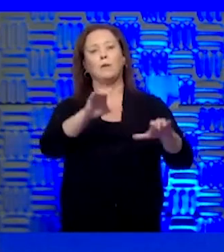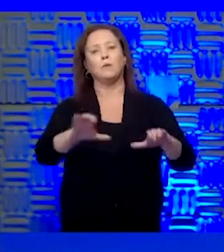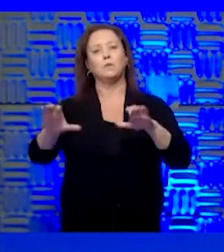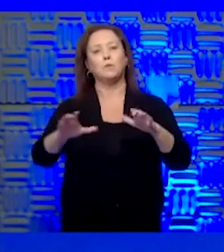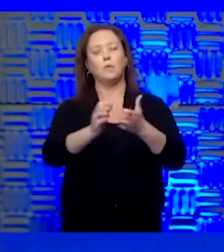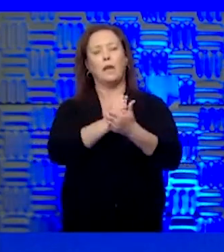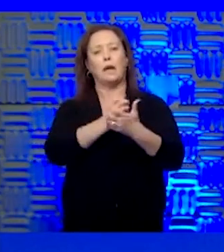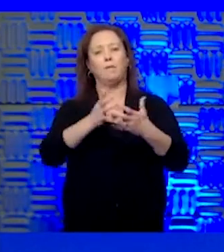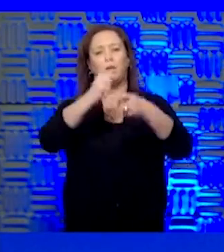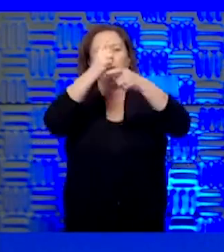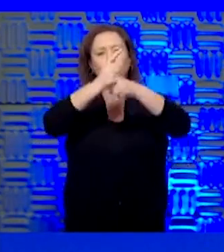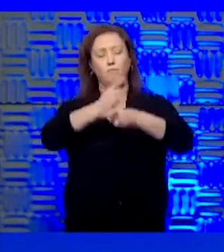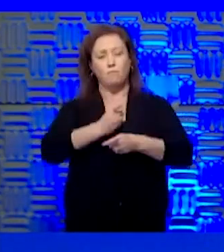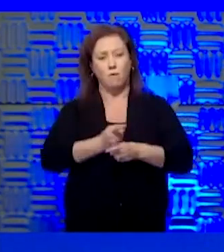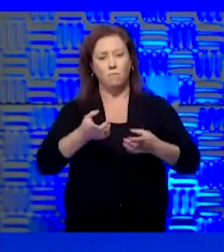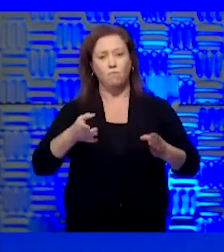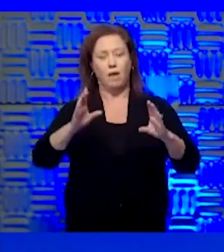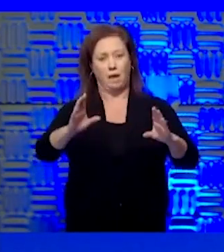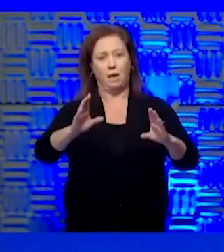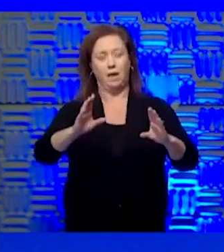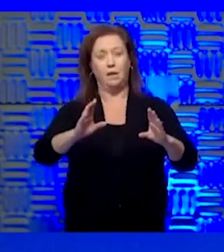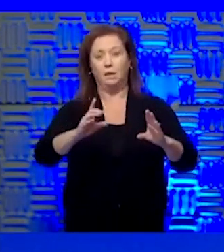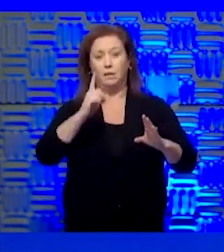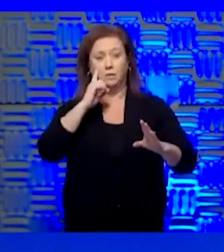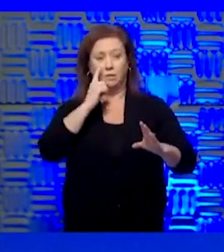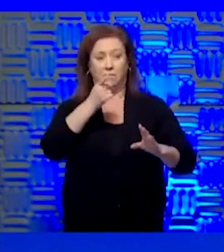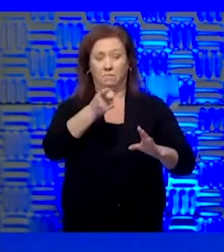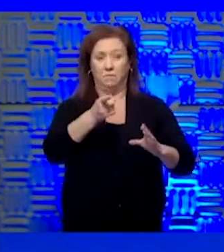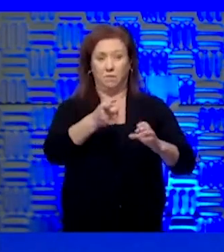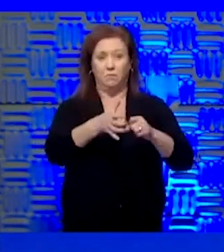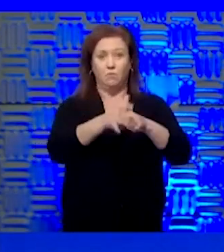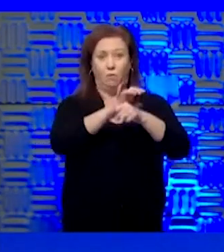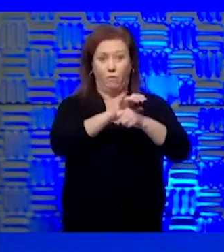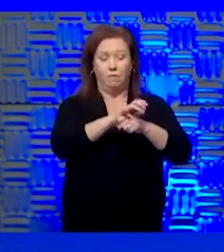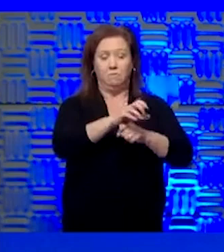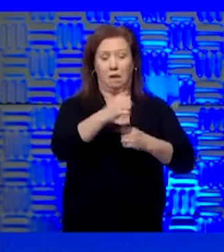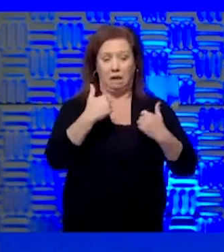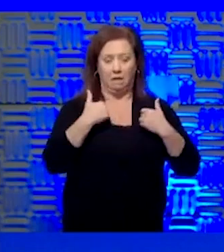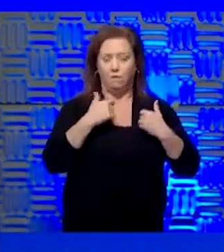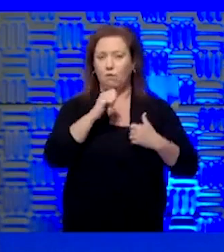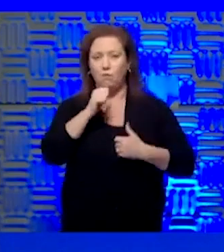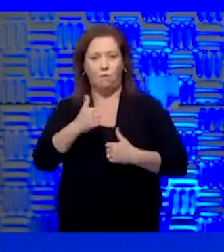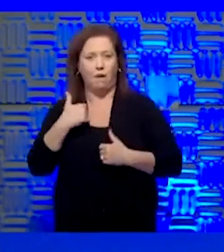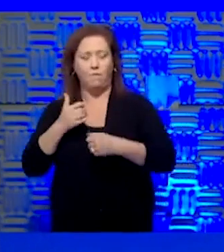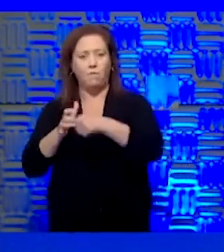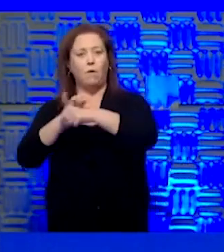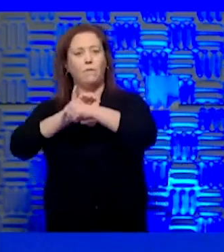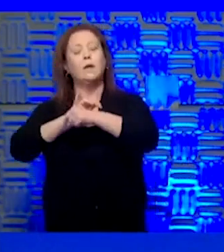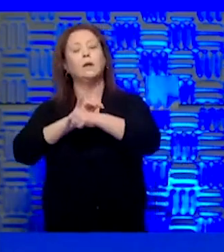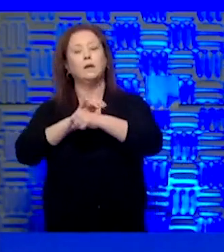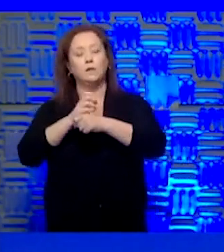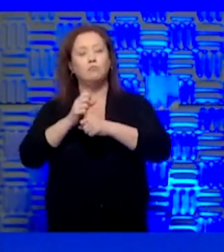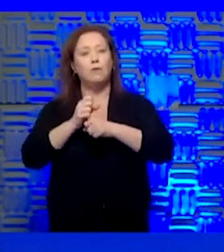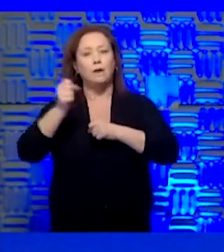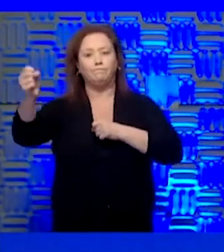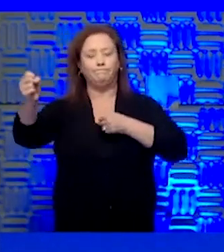everything properly to get people who may or may not have COVID to the right area, to keep themselves protected, to keep other patients protected.